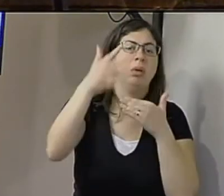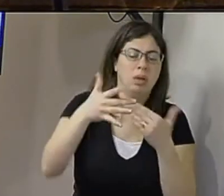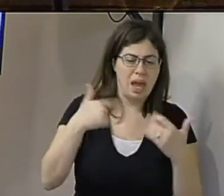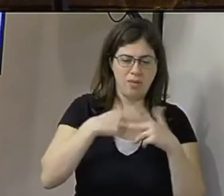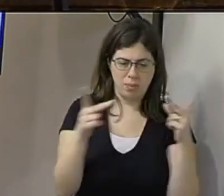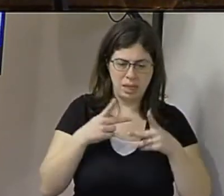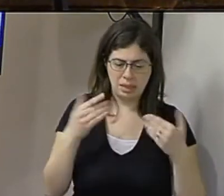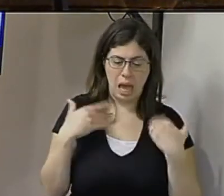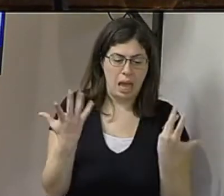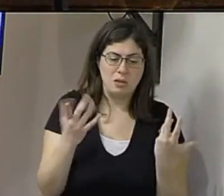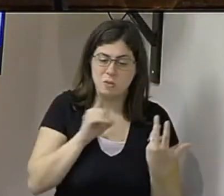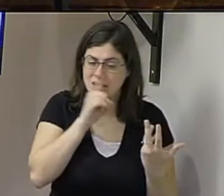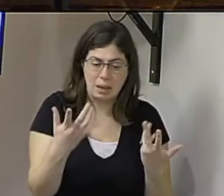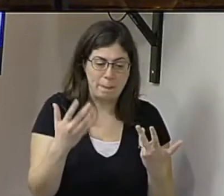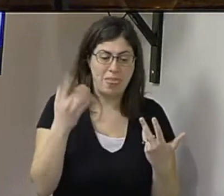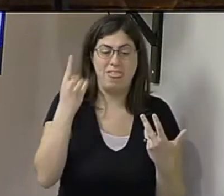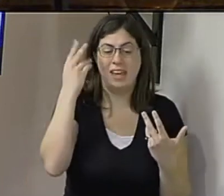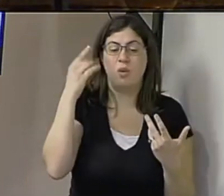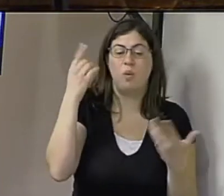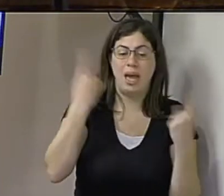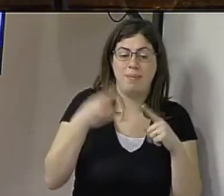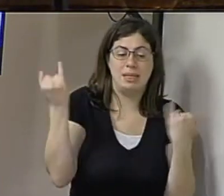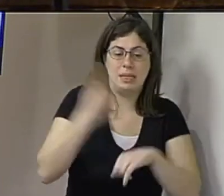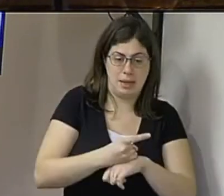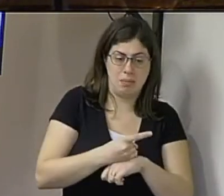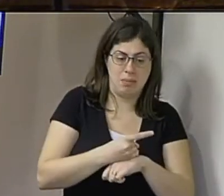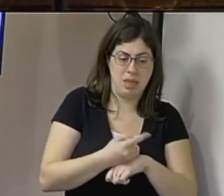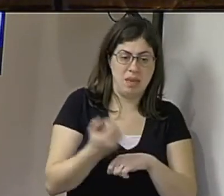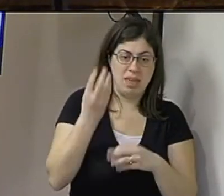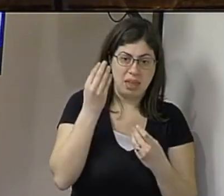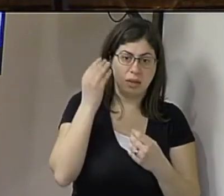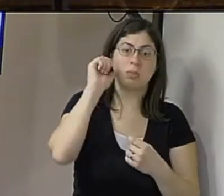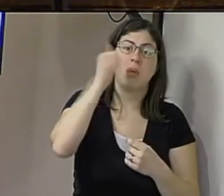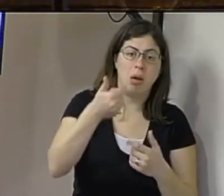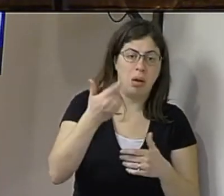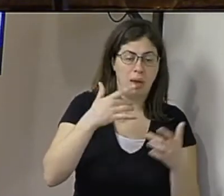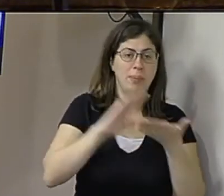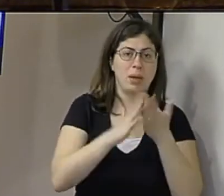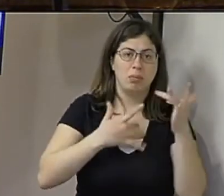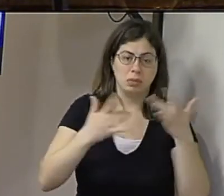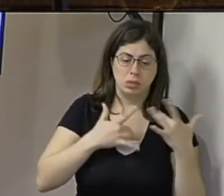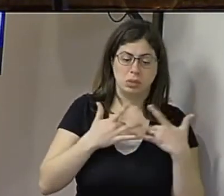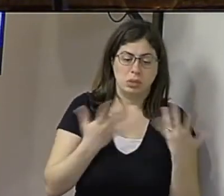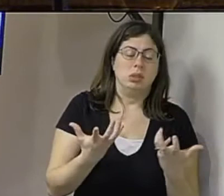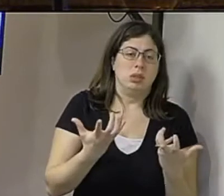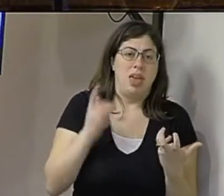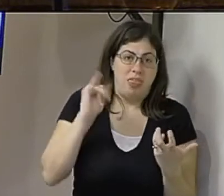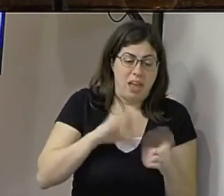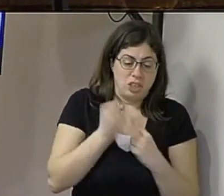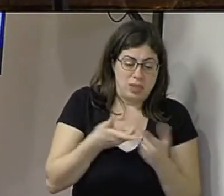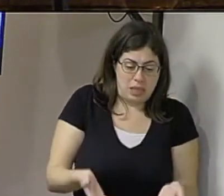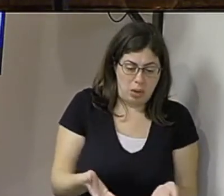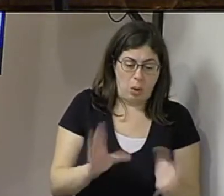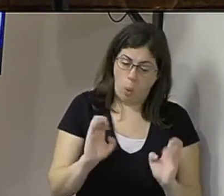your life where you're like, I'm going to think about what's going to happen today, because if I start thinking about tomorrow, I'm going to worry myself sick. And that's where they're at. They're like,